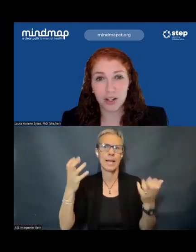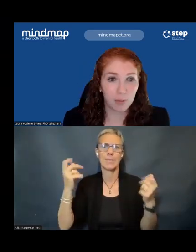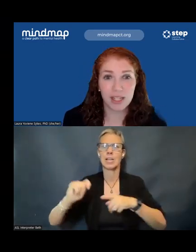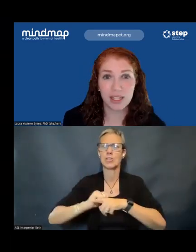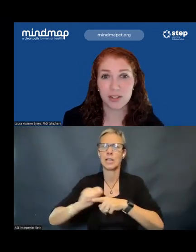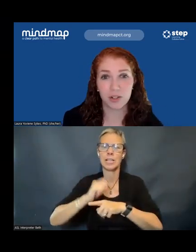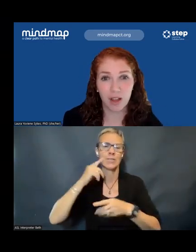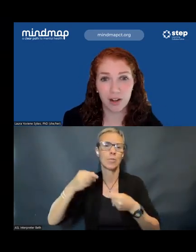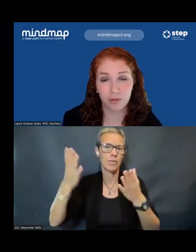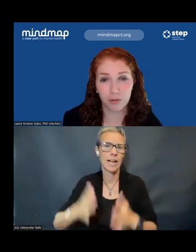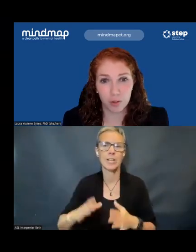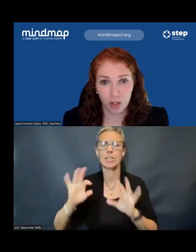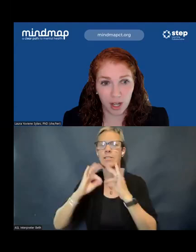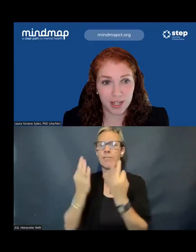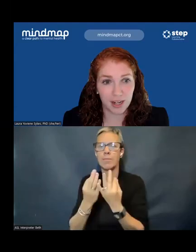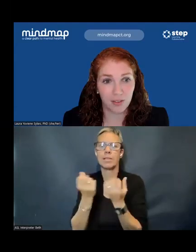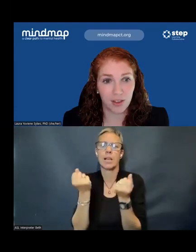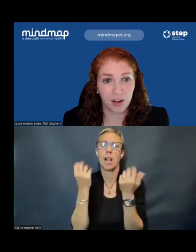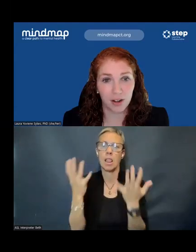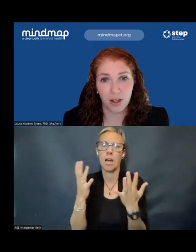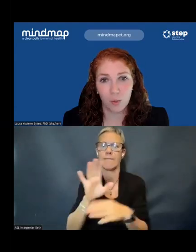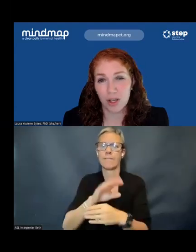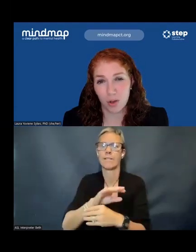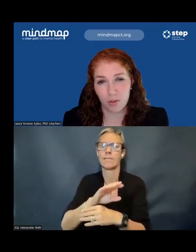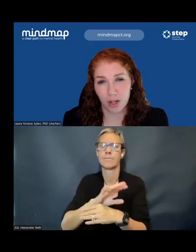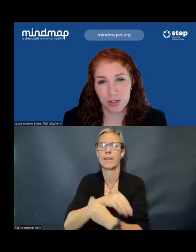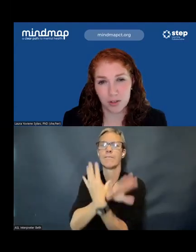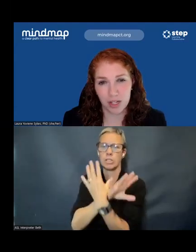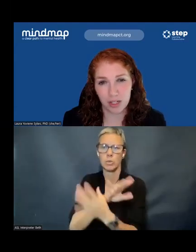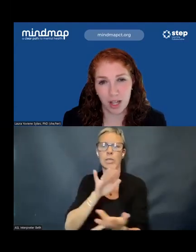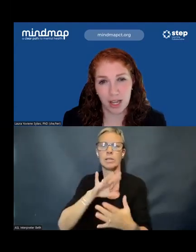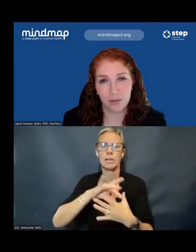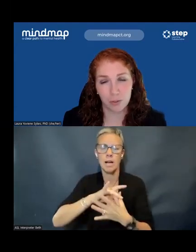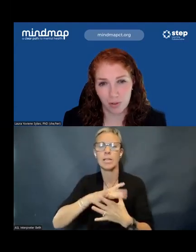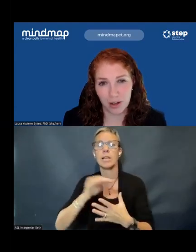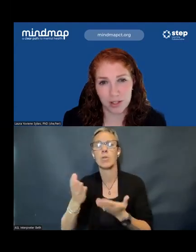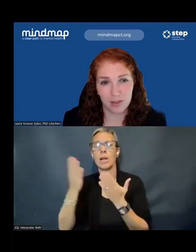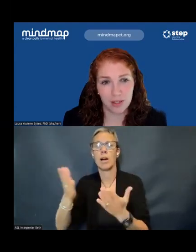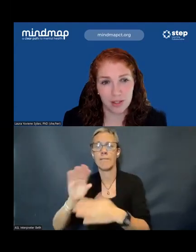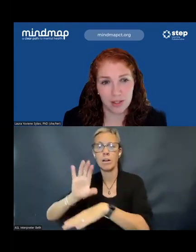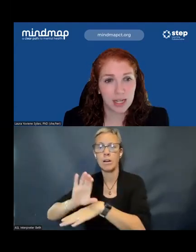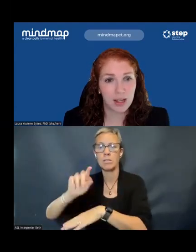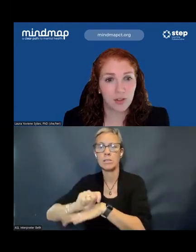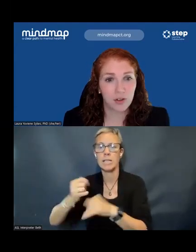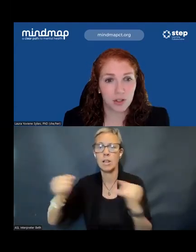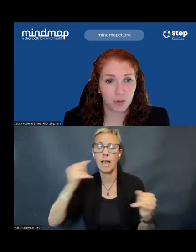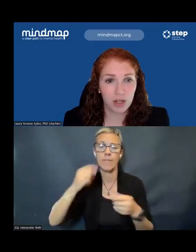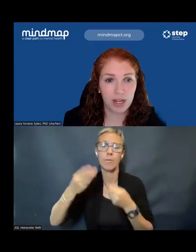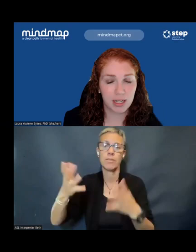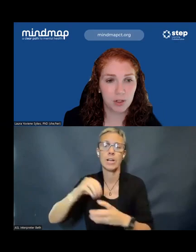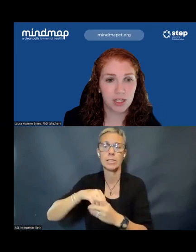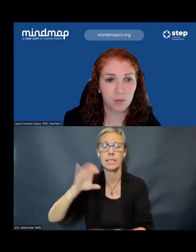providers, for families. There's a lot of virtual content on there. We also offer a consultation line for providers in the state. There's